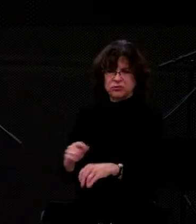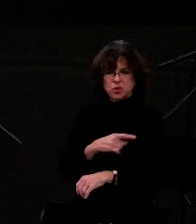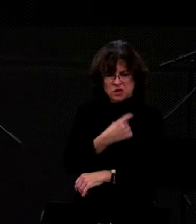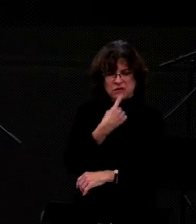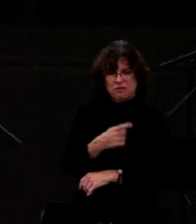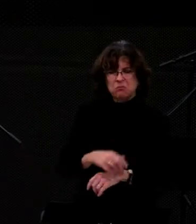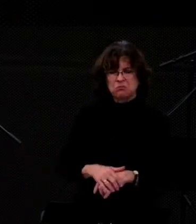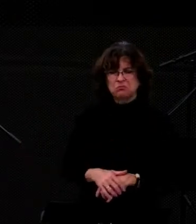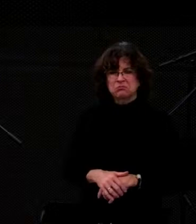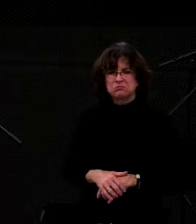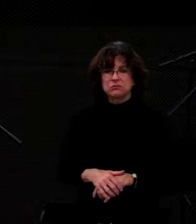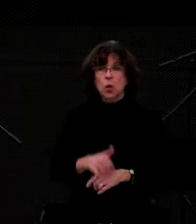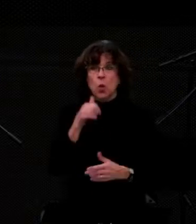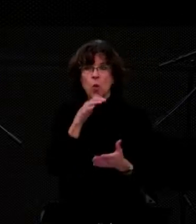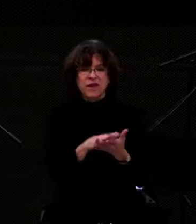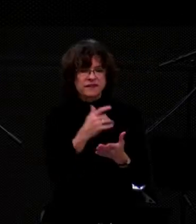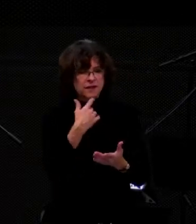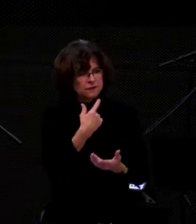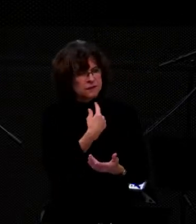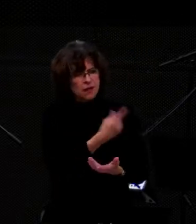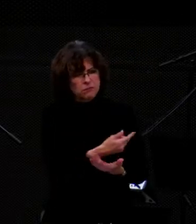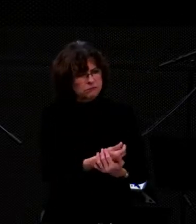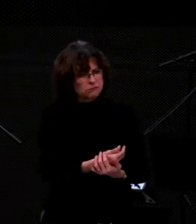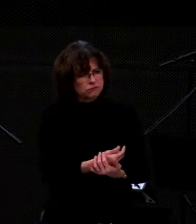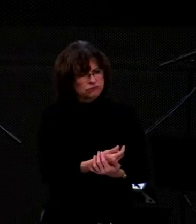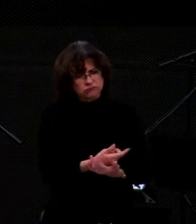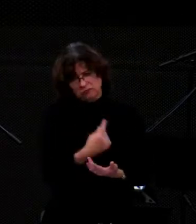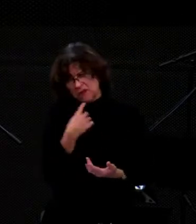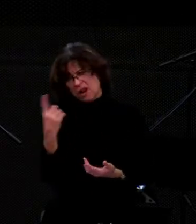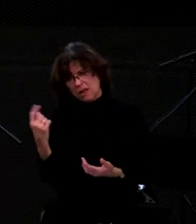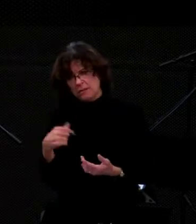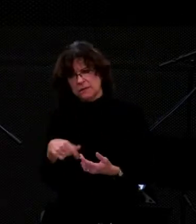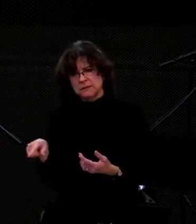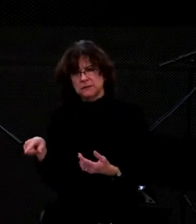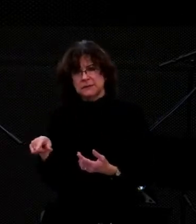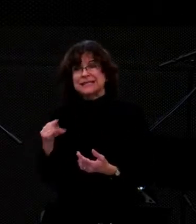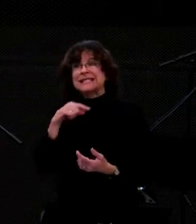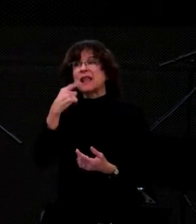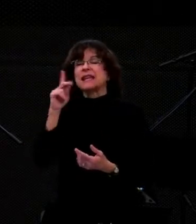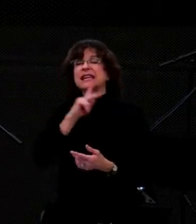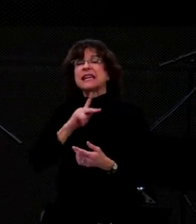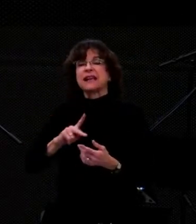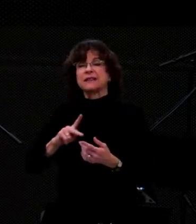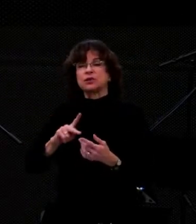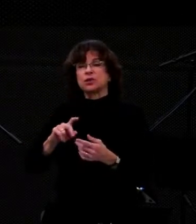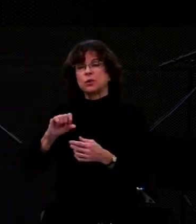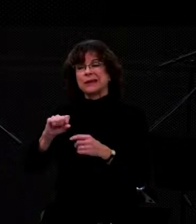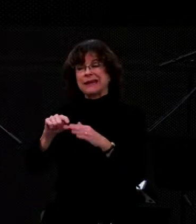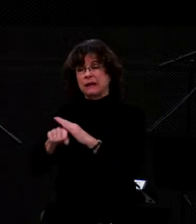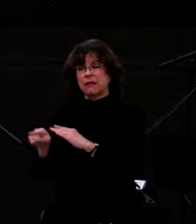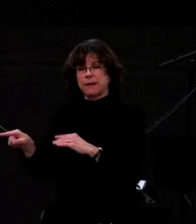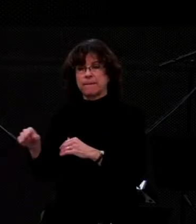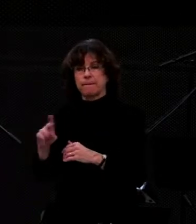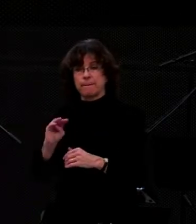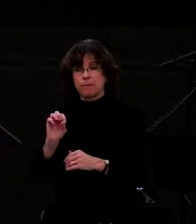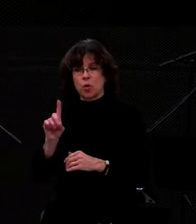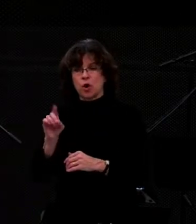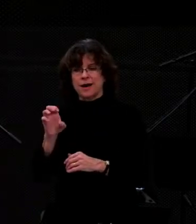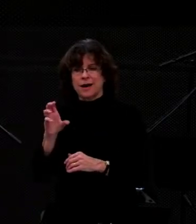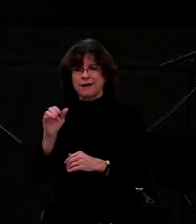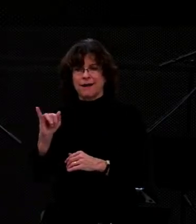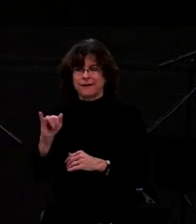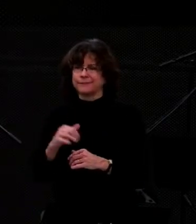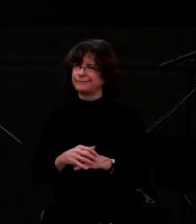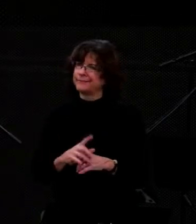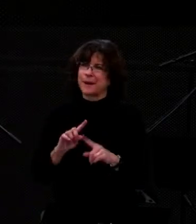do. You tell him to kill Mordecai and hang him on the gallows." Proverbs chapter 16, verse 18 tells us that pride goes